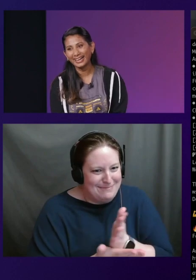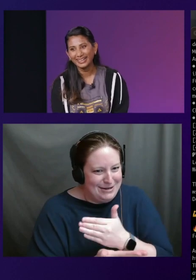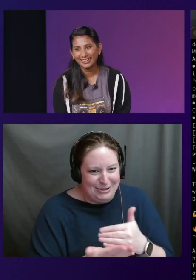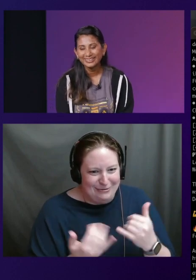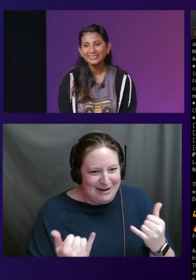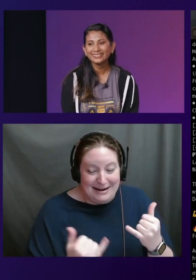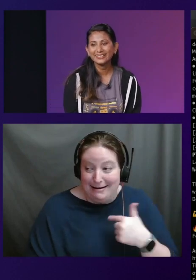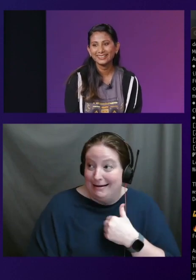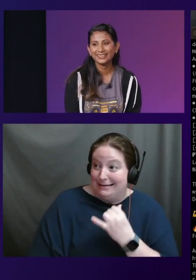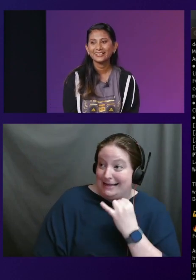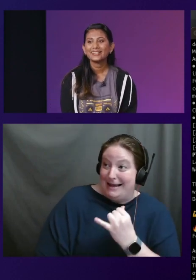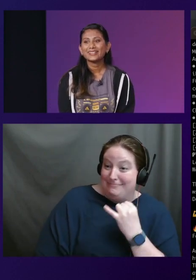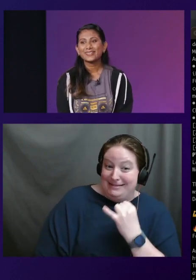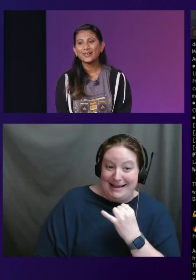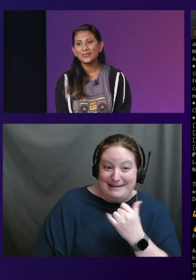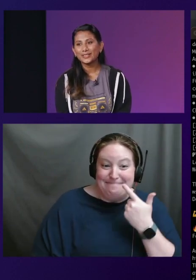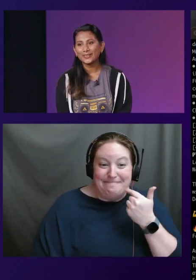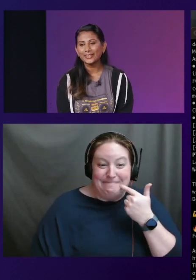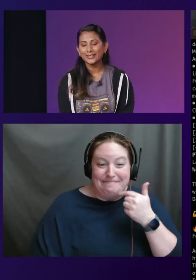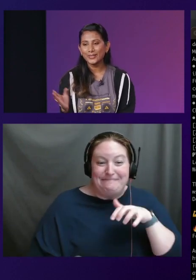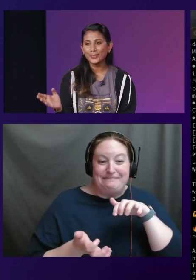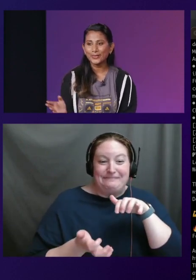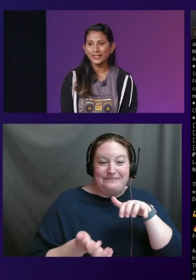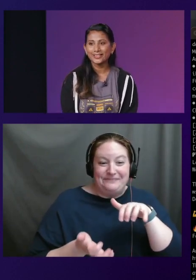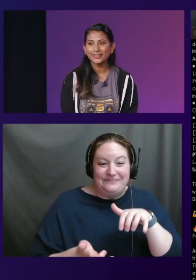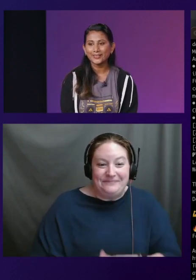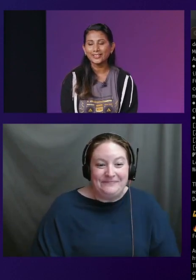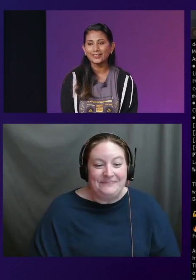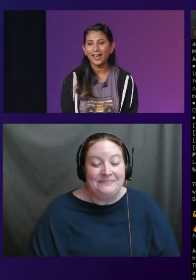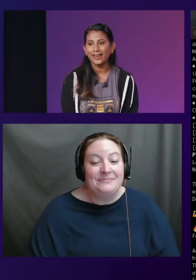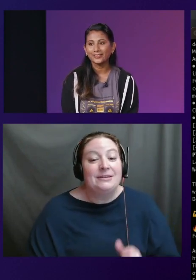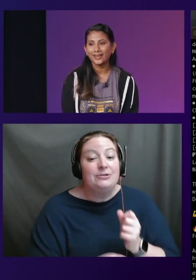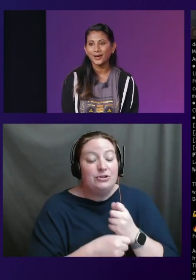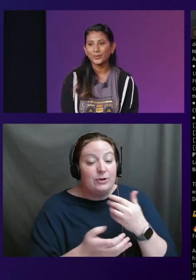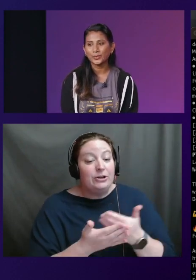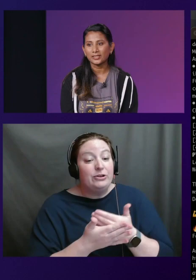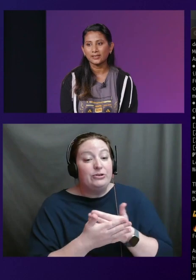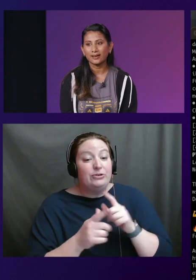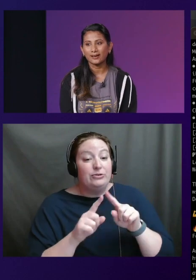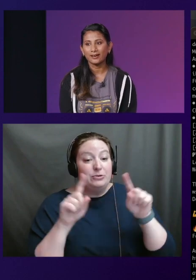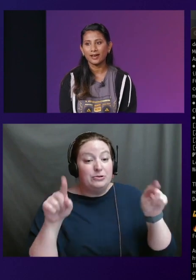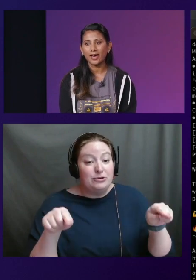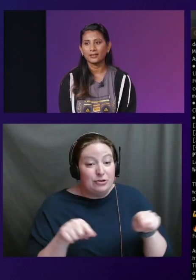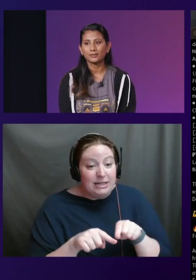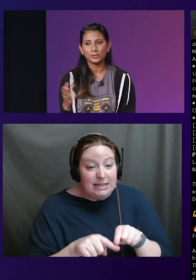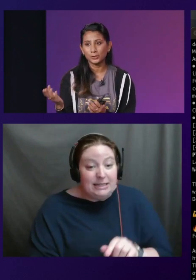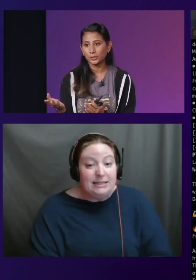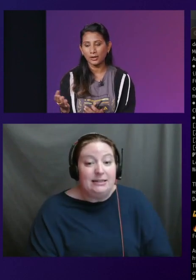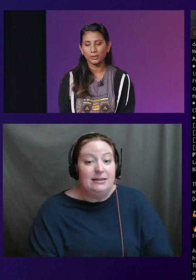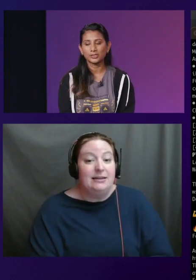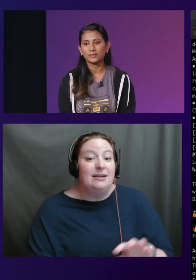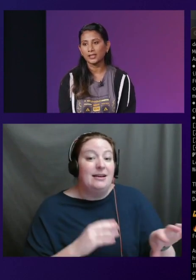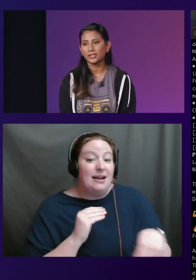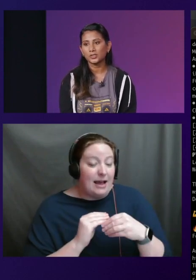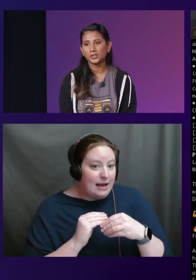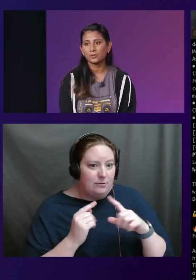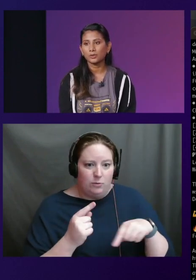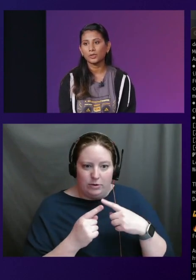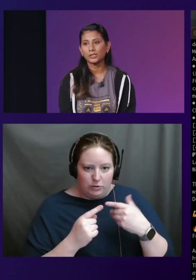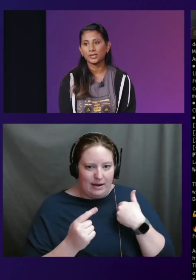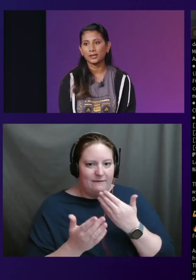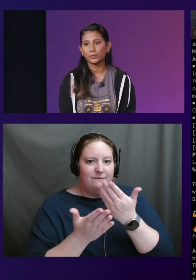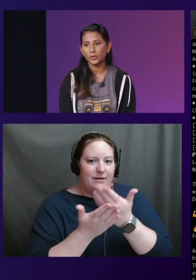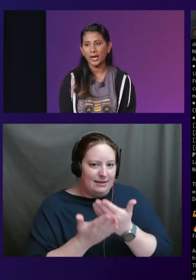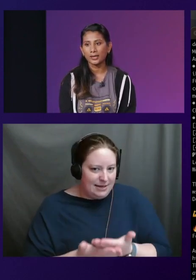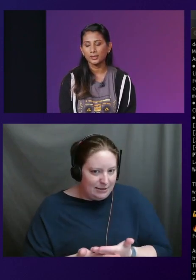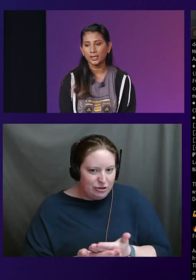don't either. So we create the new screen, and we add in, as soon as you have all these validations that we